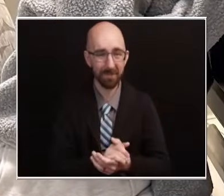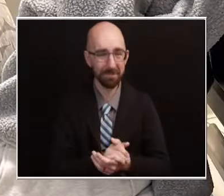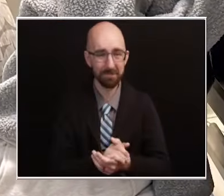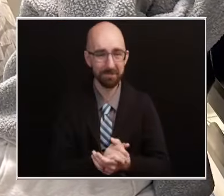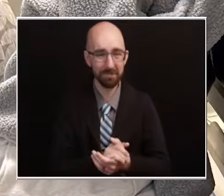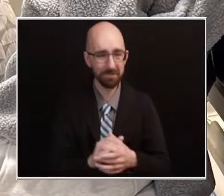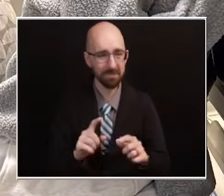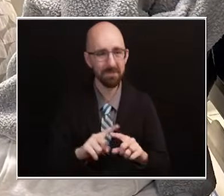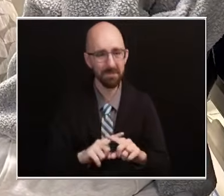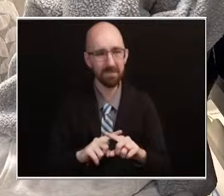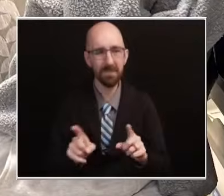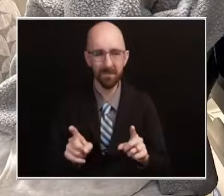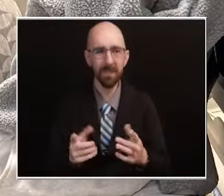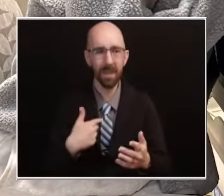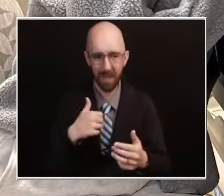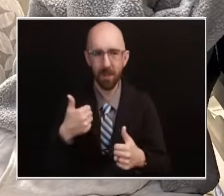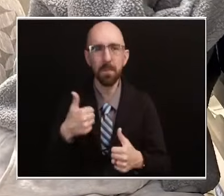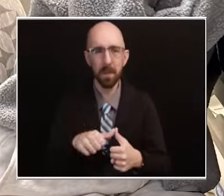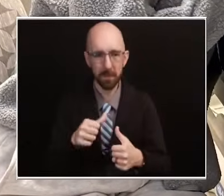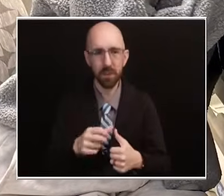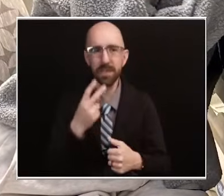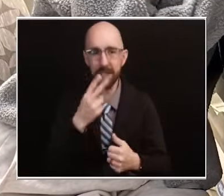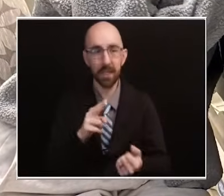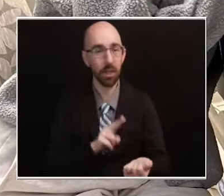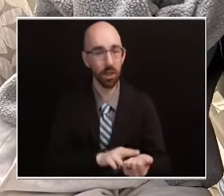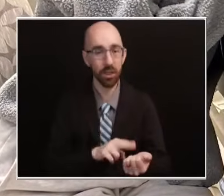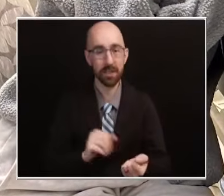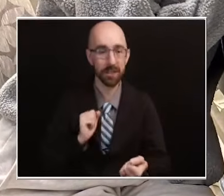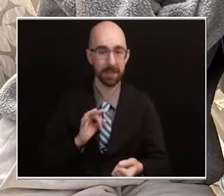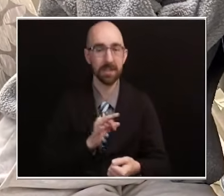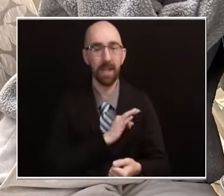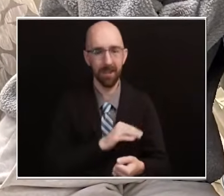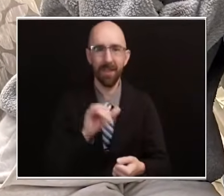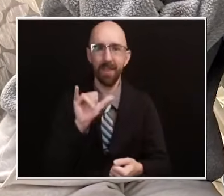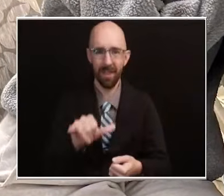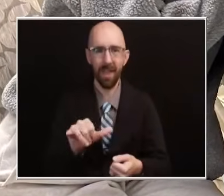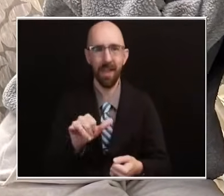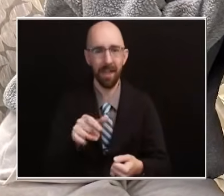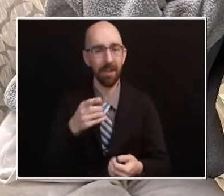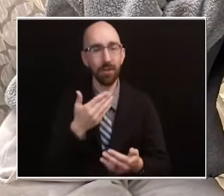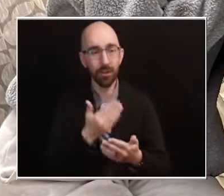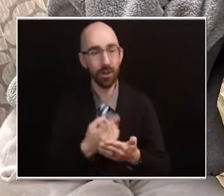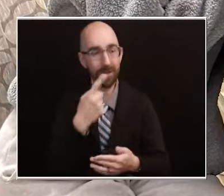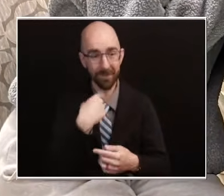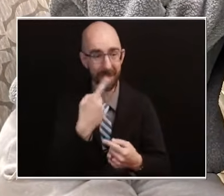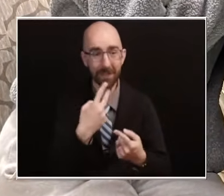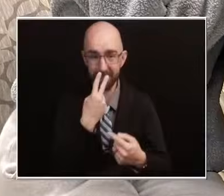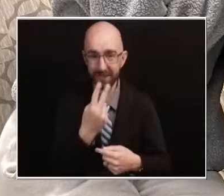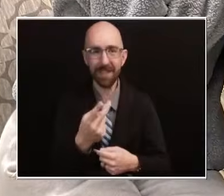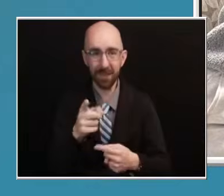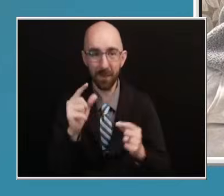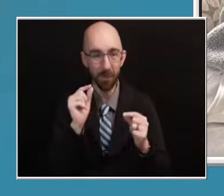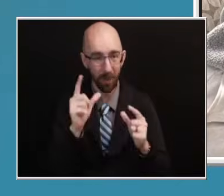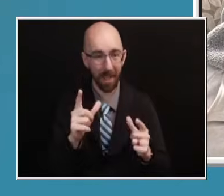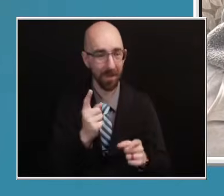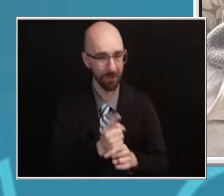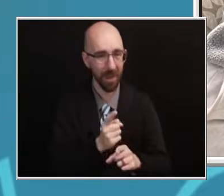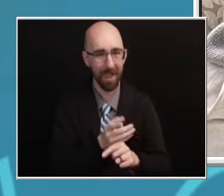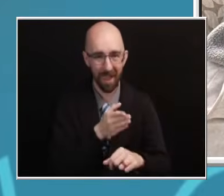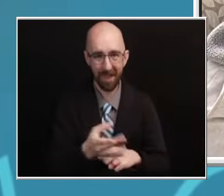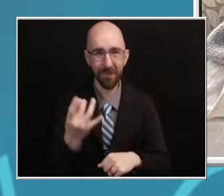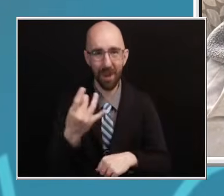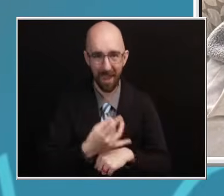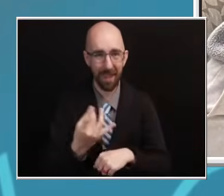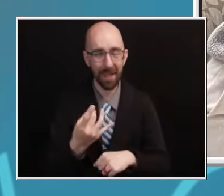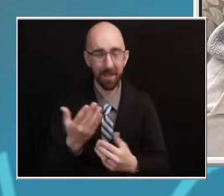But I do remember seeing the nursing staff. Those are my Those first. are good faces to see, though, when you're waking up, right, after 8 days. That's Yeah. maybe the